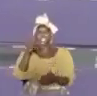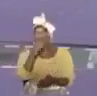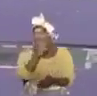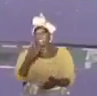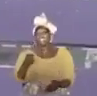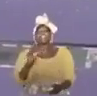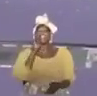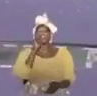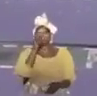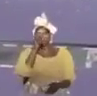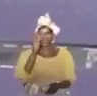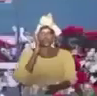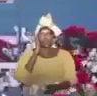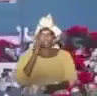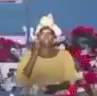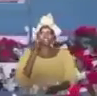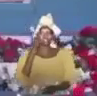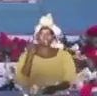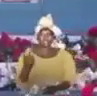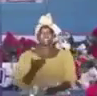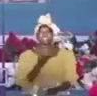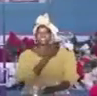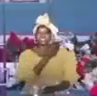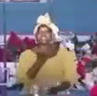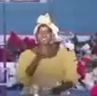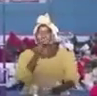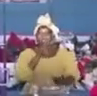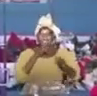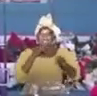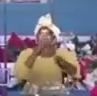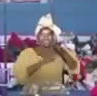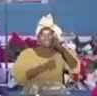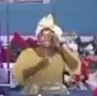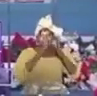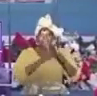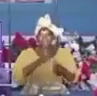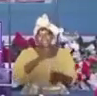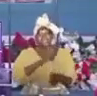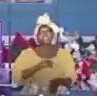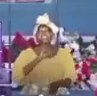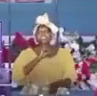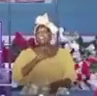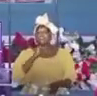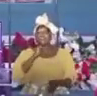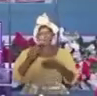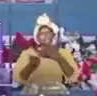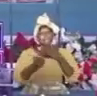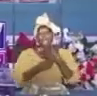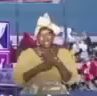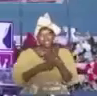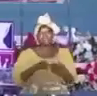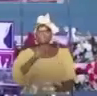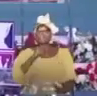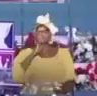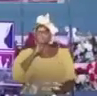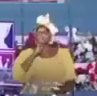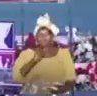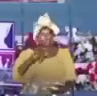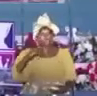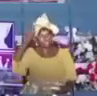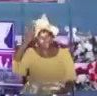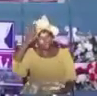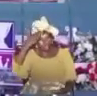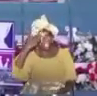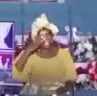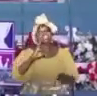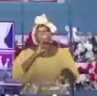you find out that their real secret is not the intellect. Their real secret is not the banking skill. Their real secret is their